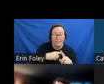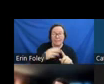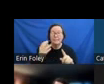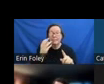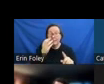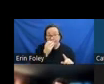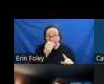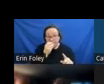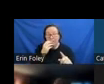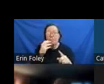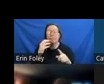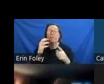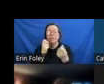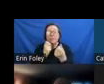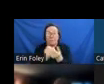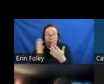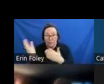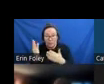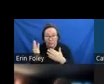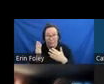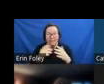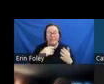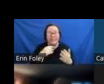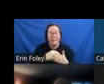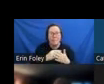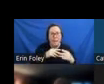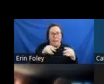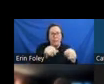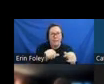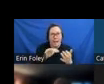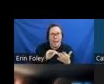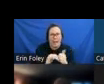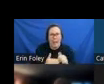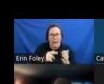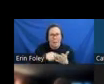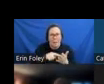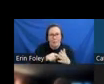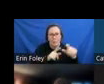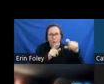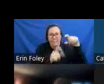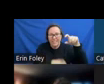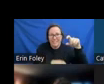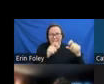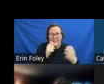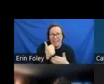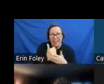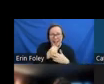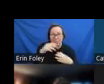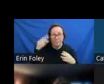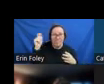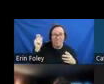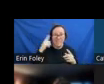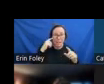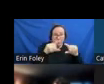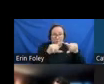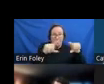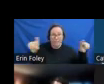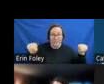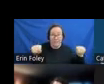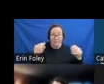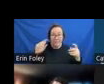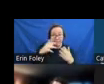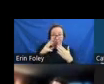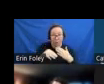governmental funding streams, with the rear being brought up with private resources, our own money. And you